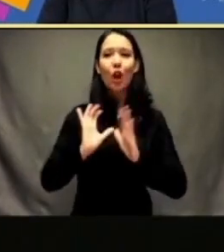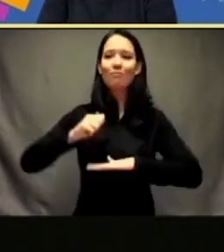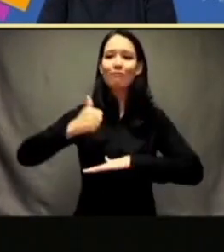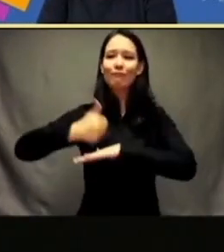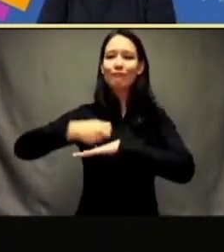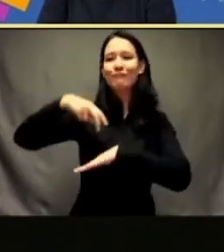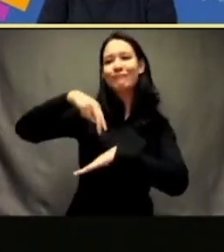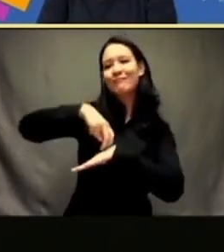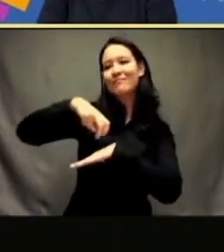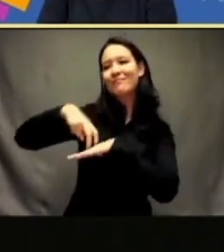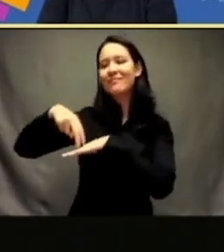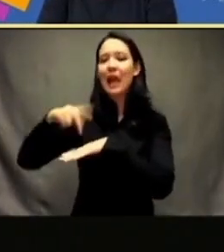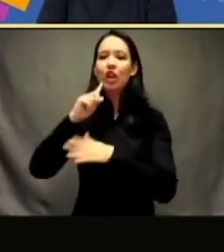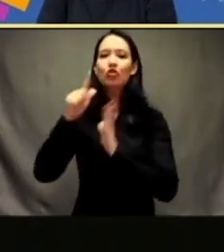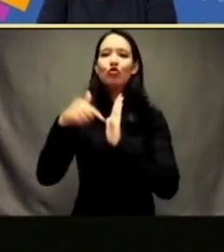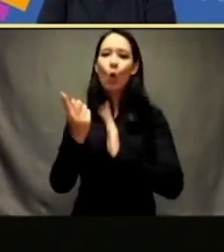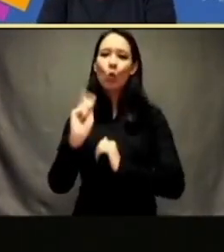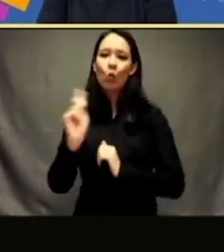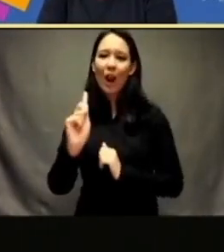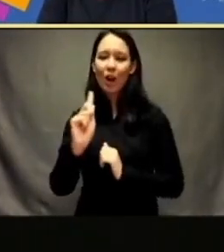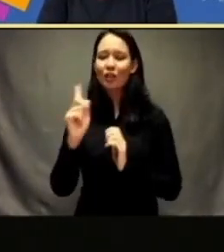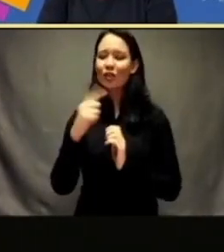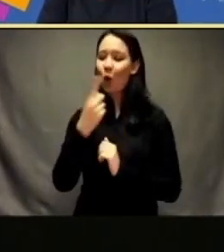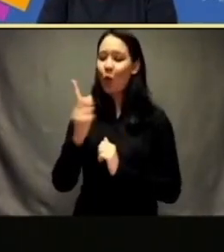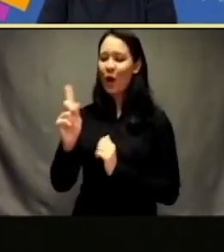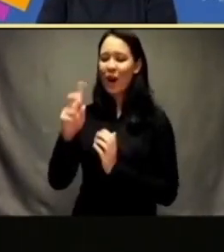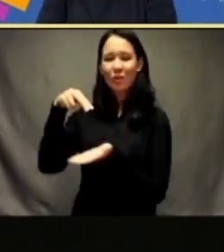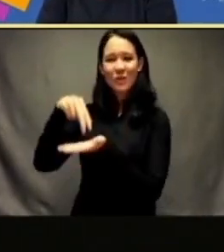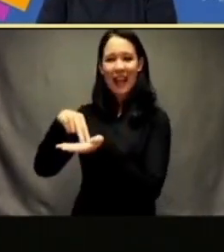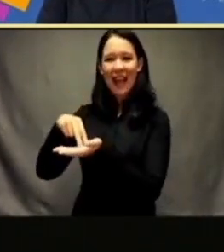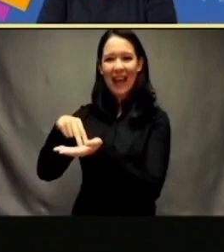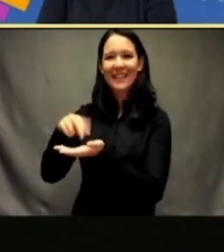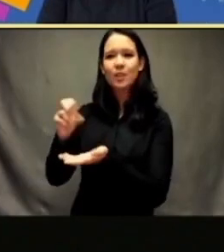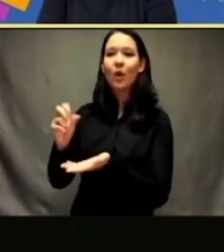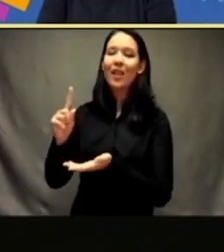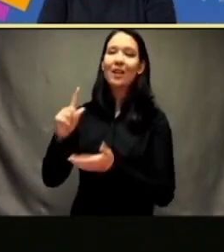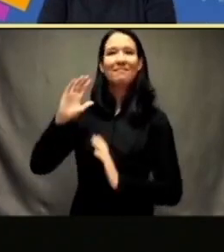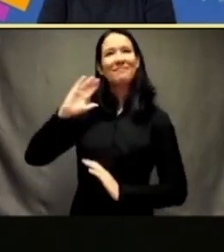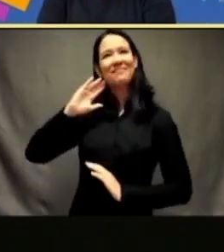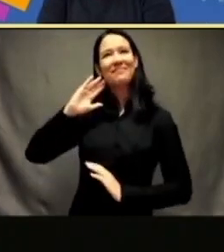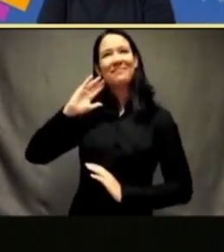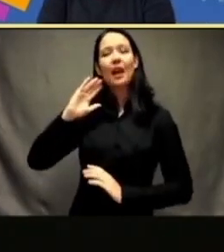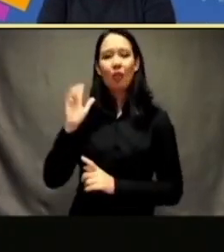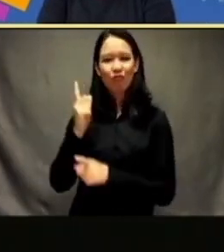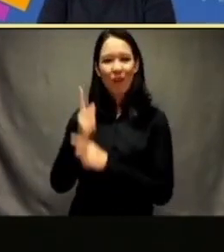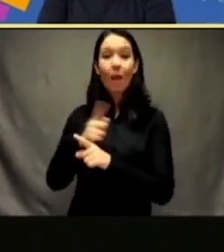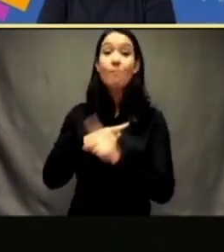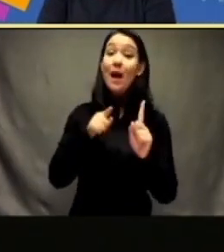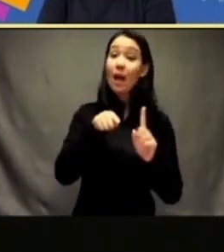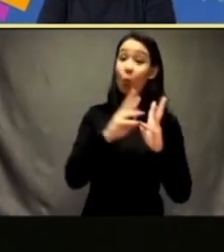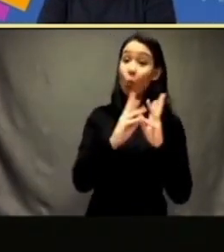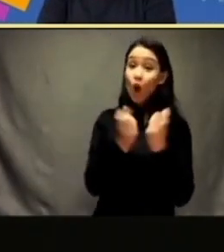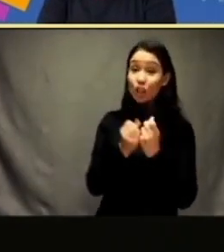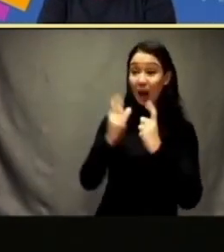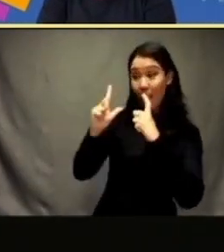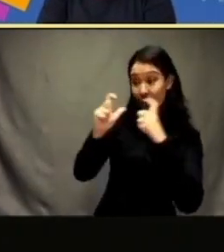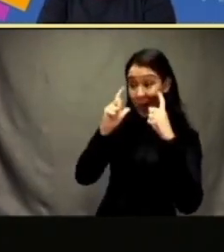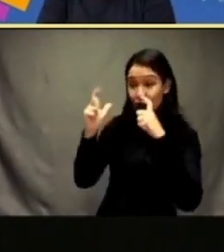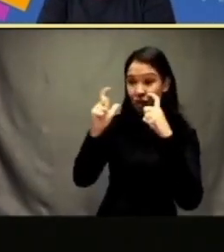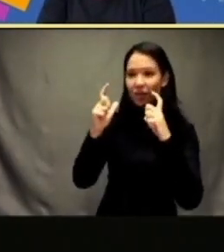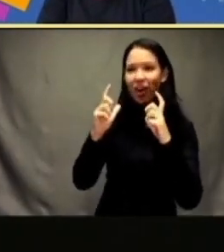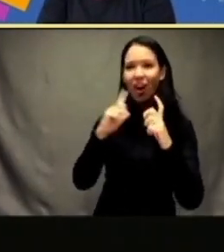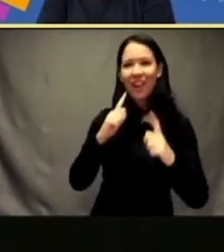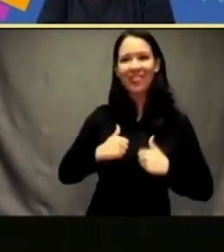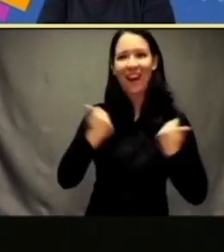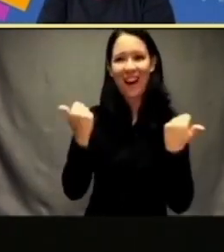we take during the workshops allows them to see their families in action as they're learning and working together. So